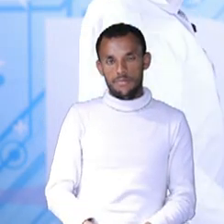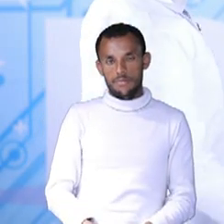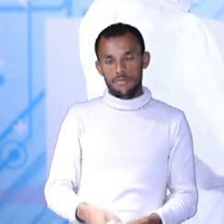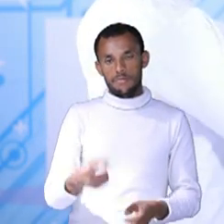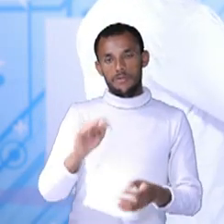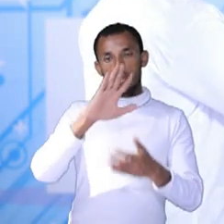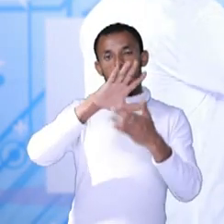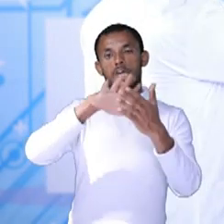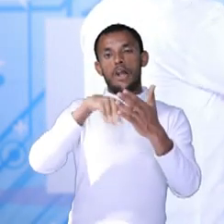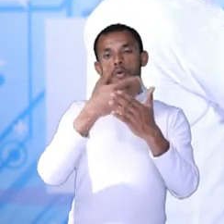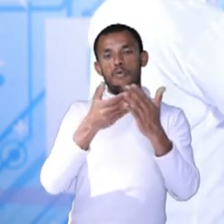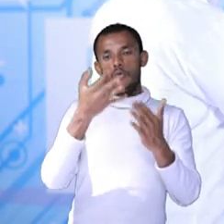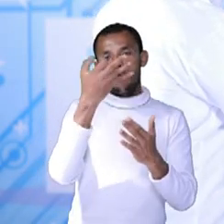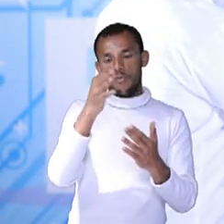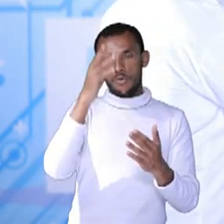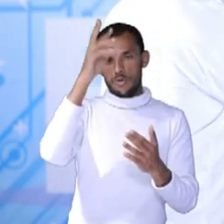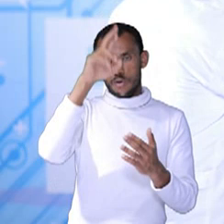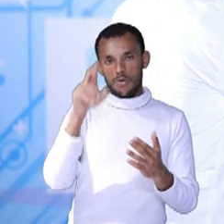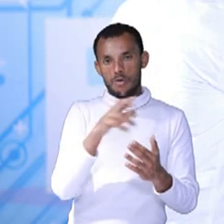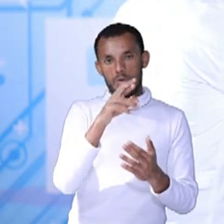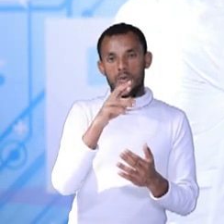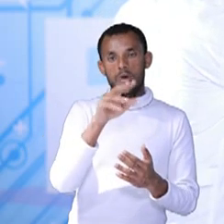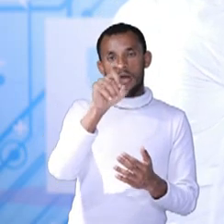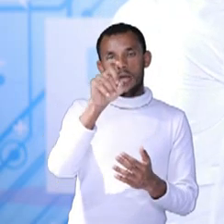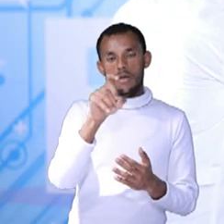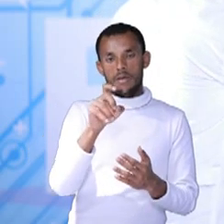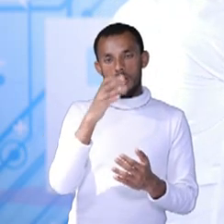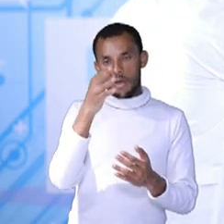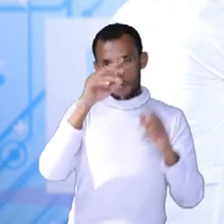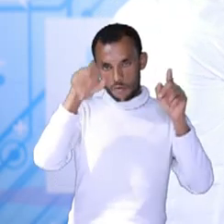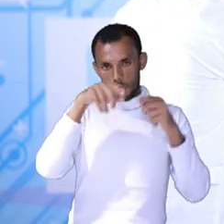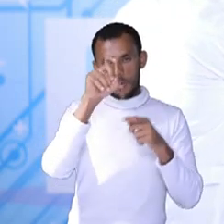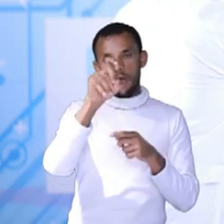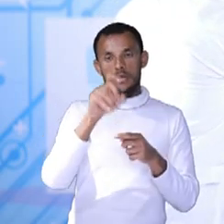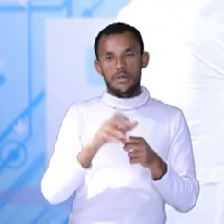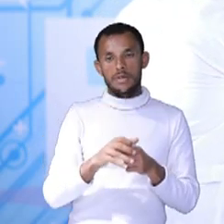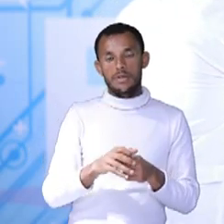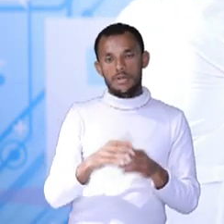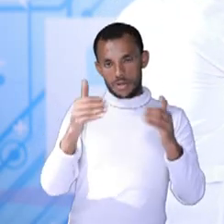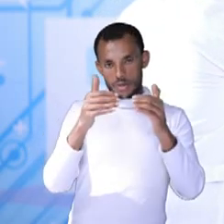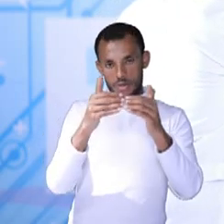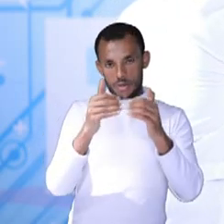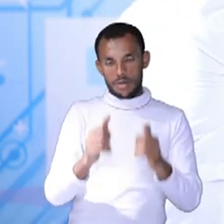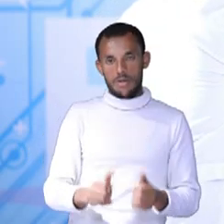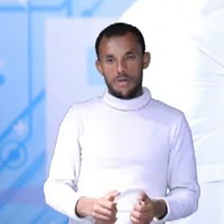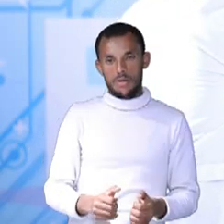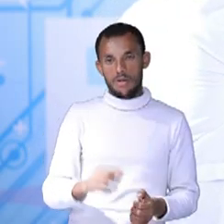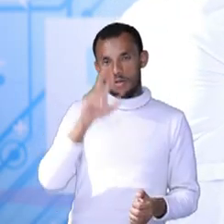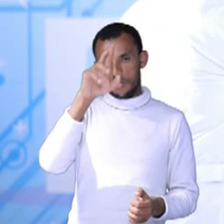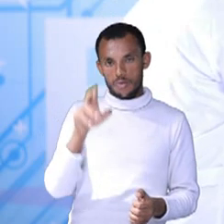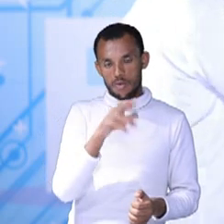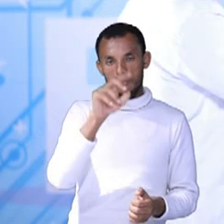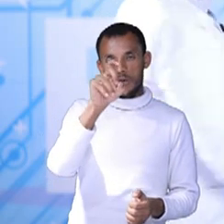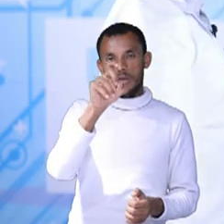the graph of square root of x, f of x is equal to square root